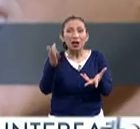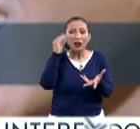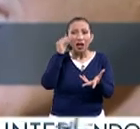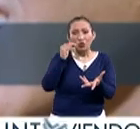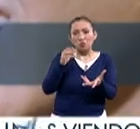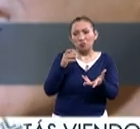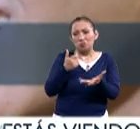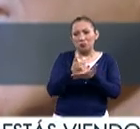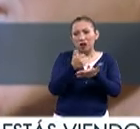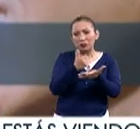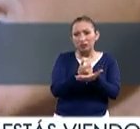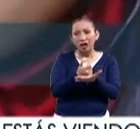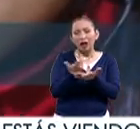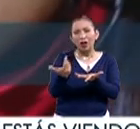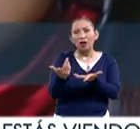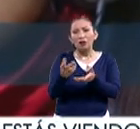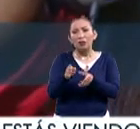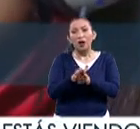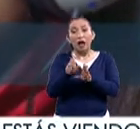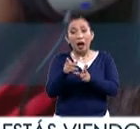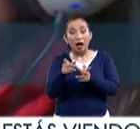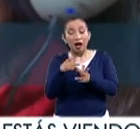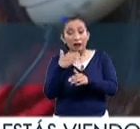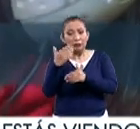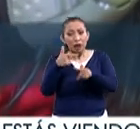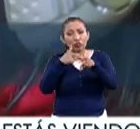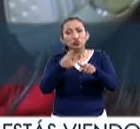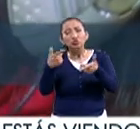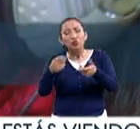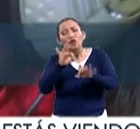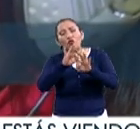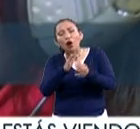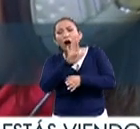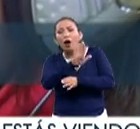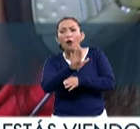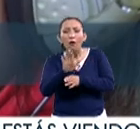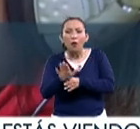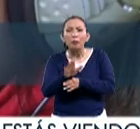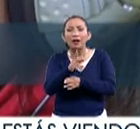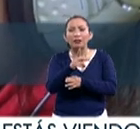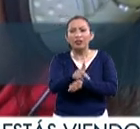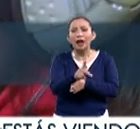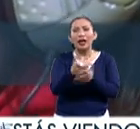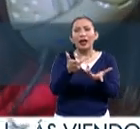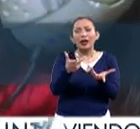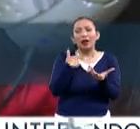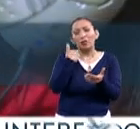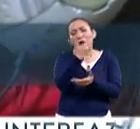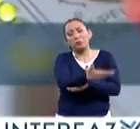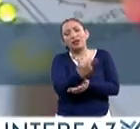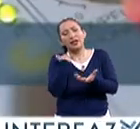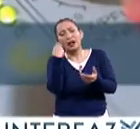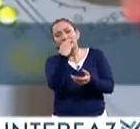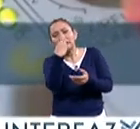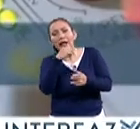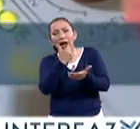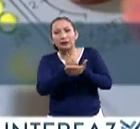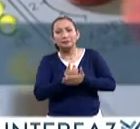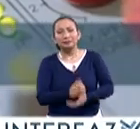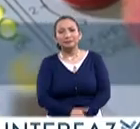talk about them. And the community radio needs to follow the flow of what people are demanding.